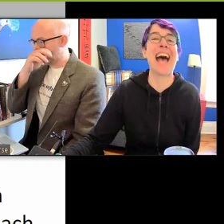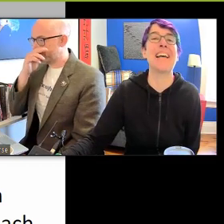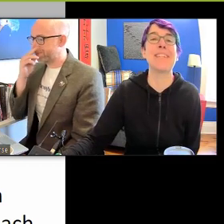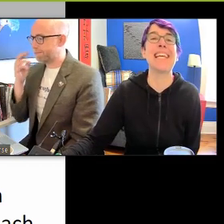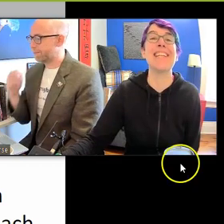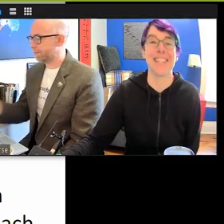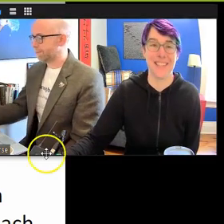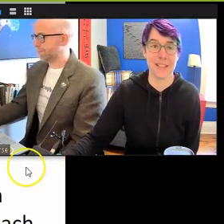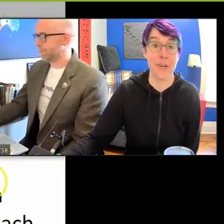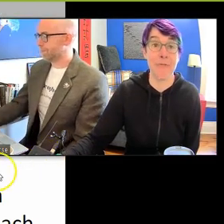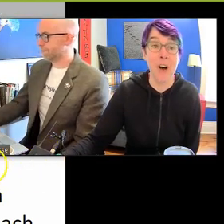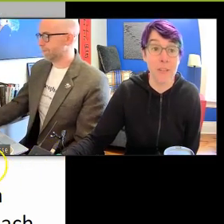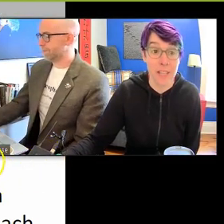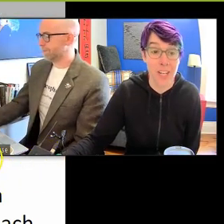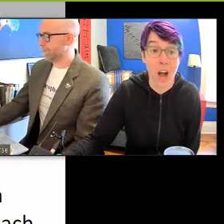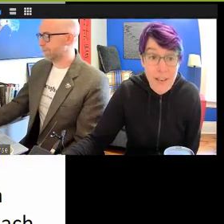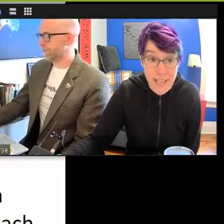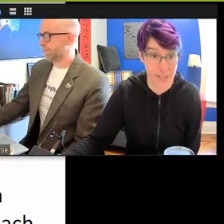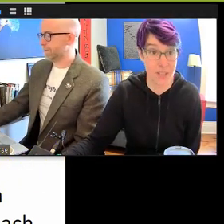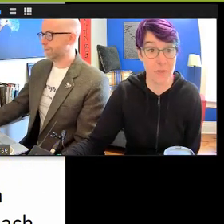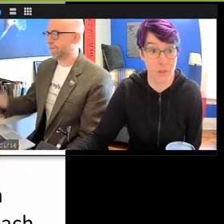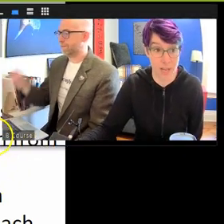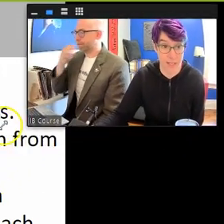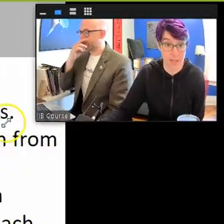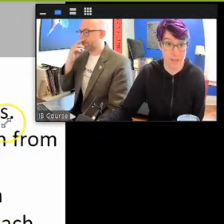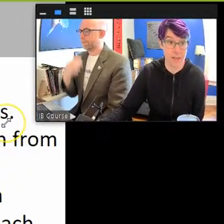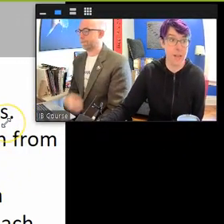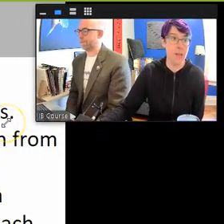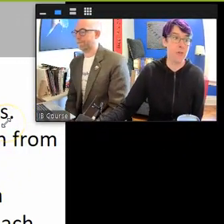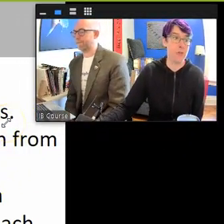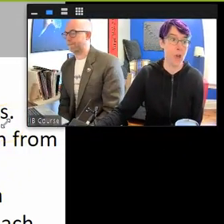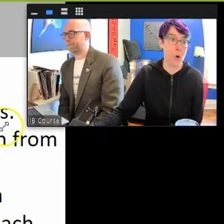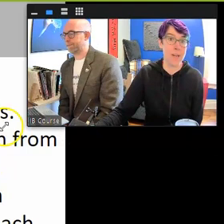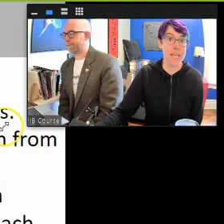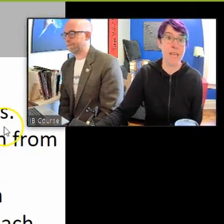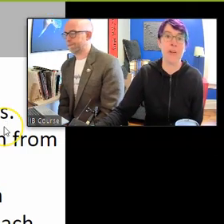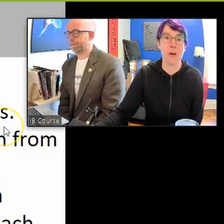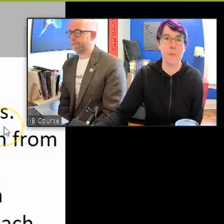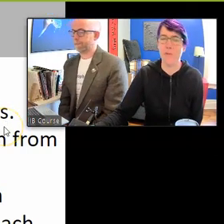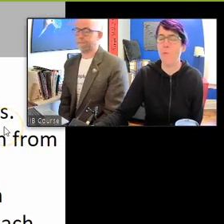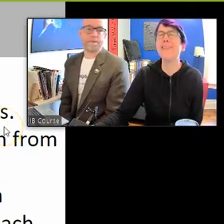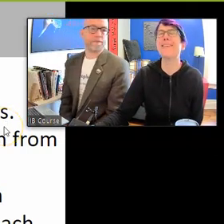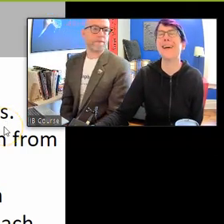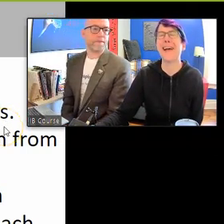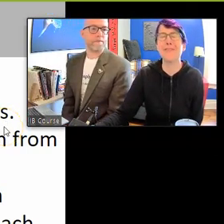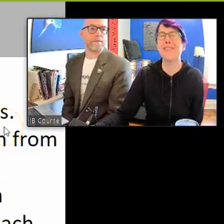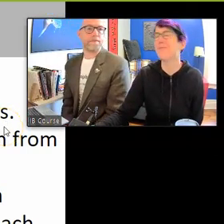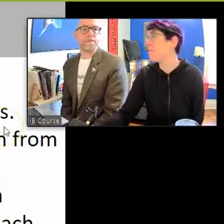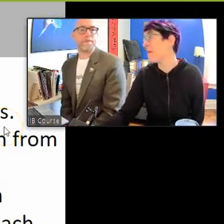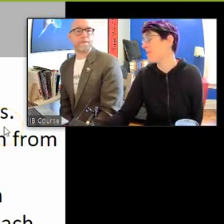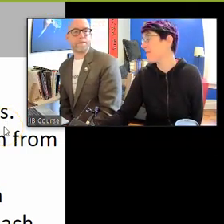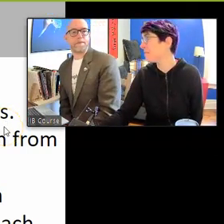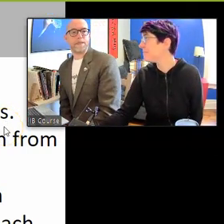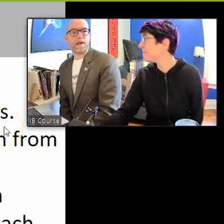amazing adaptations that evolved in the context of stresses. Mm-hmm. So hemoglobin, what does that have to do